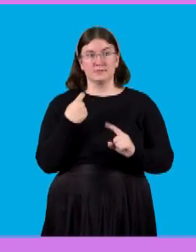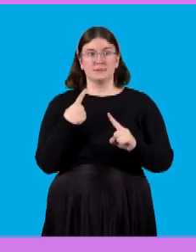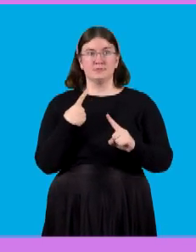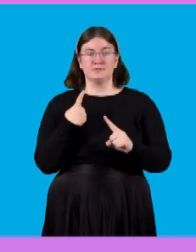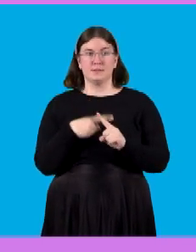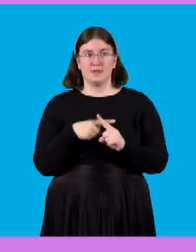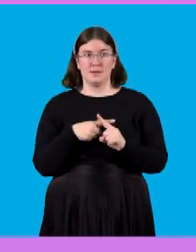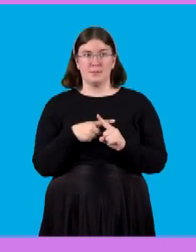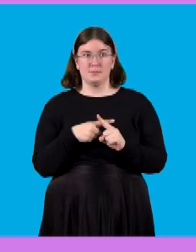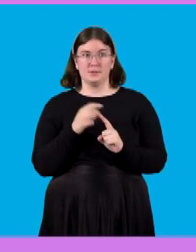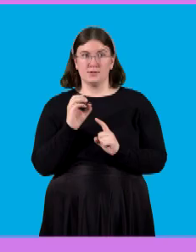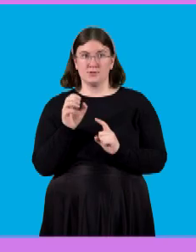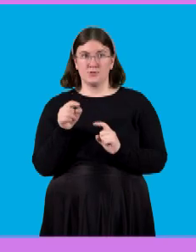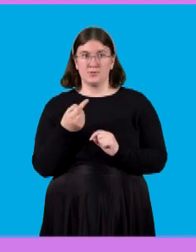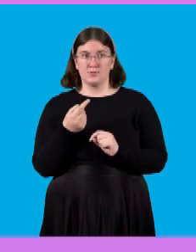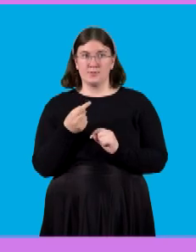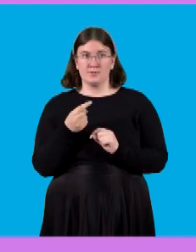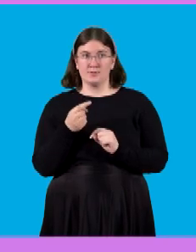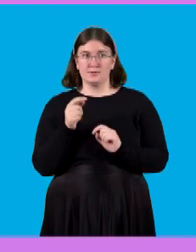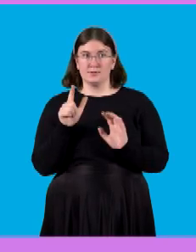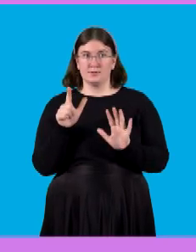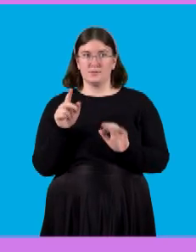1,150 multiply by